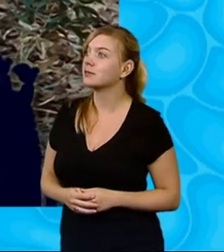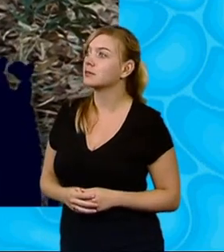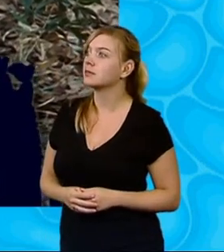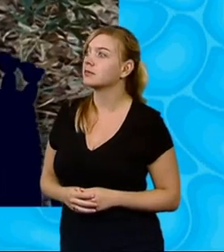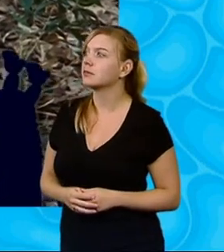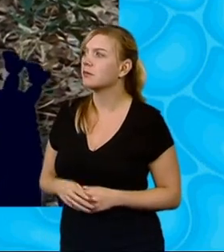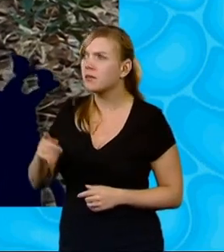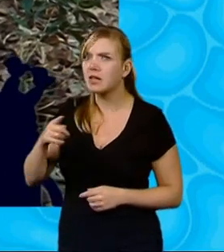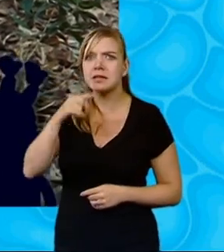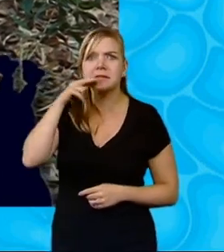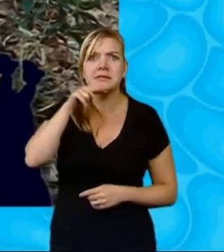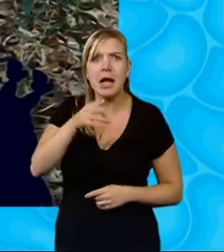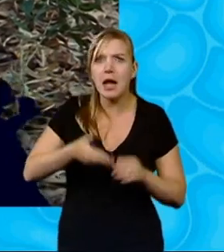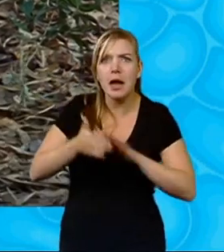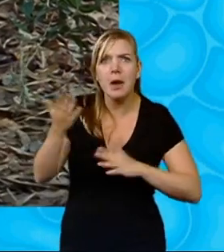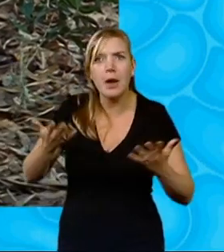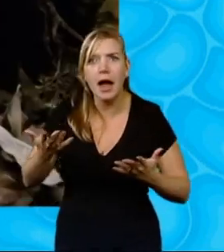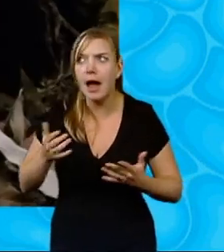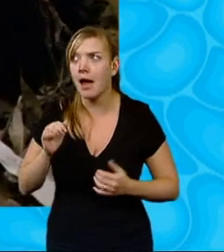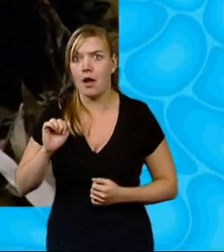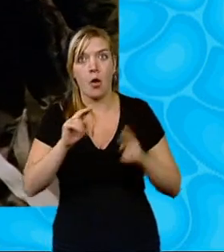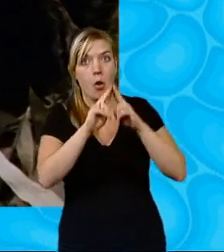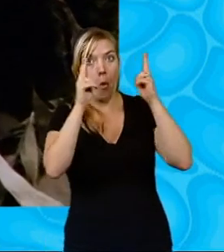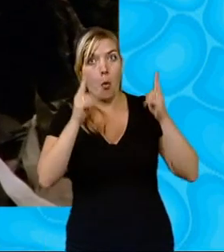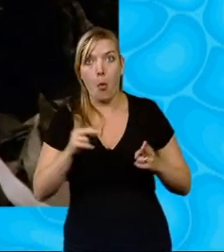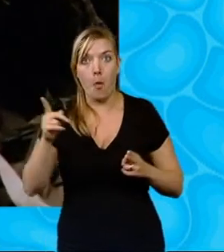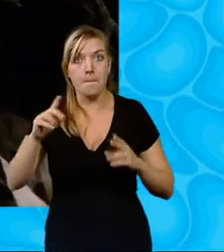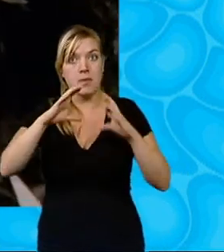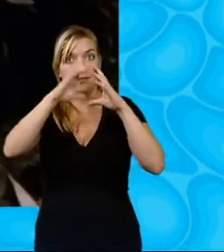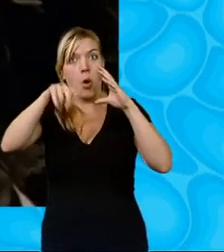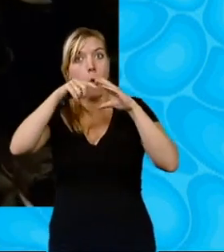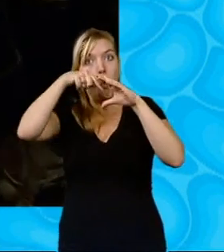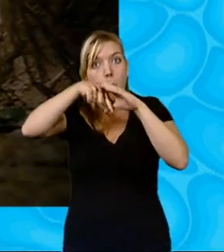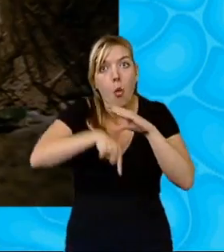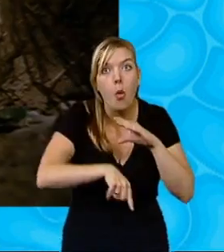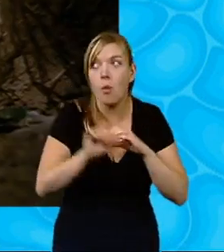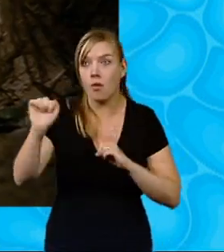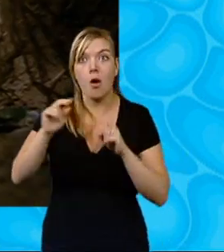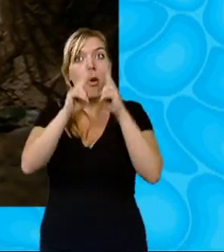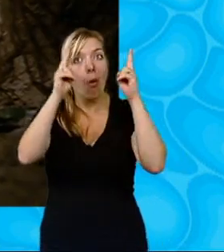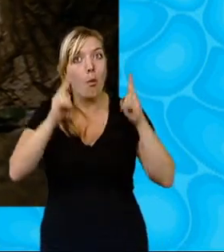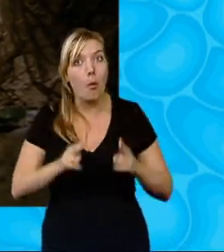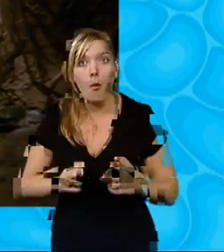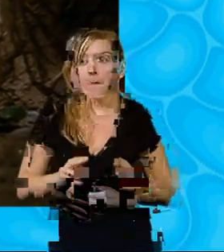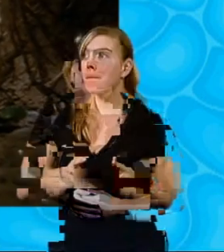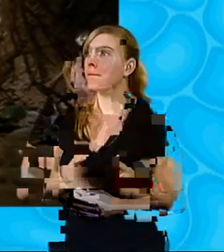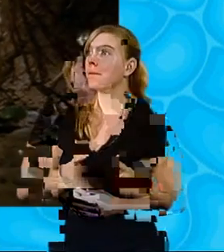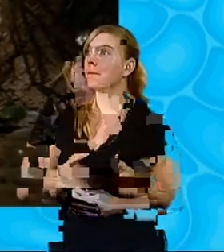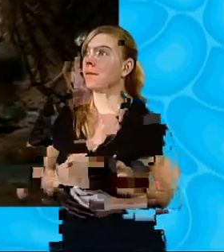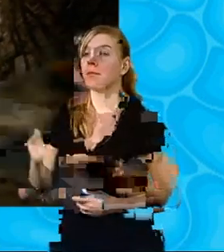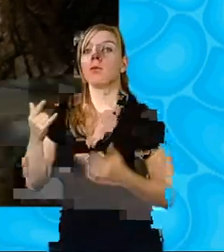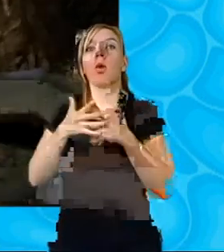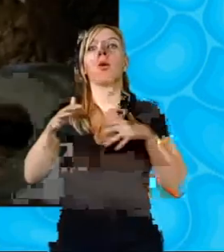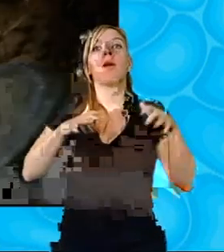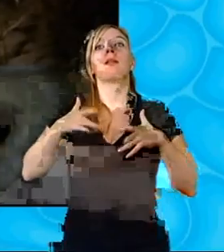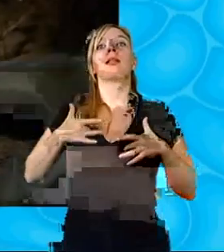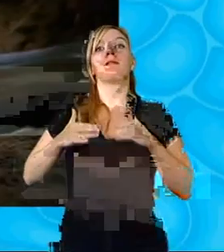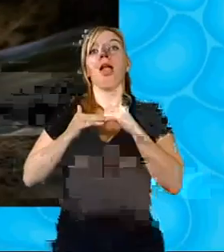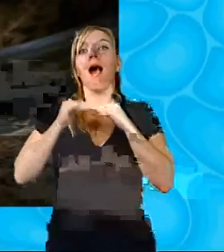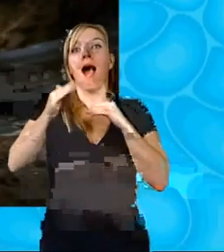Where's that snake going? Home. That hole is his home. A lot of animals that live on the land actually live under